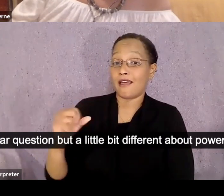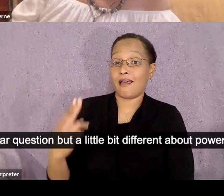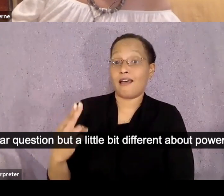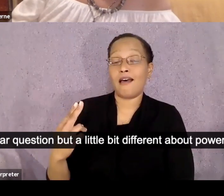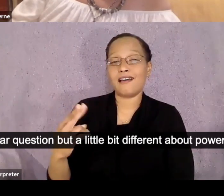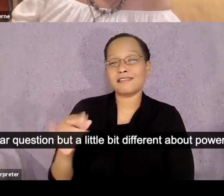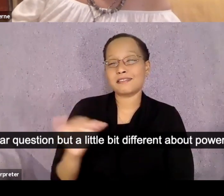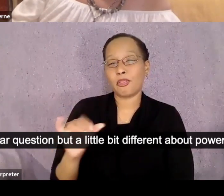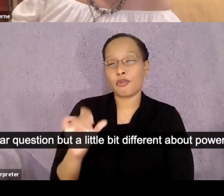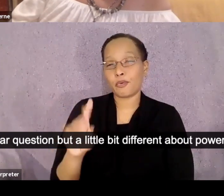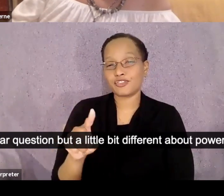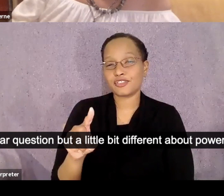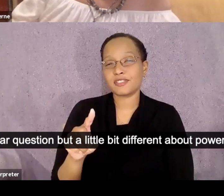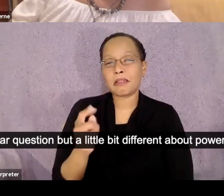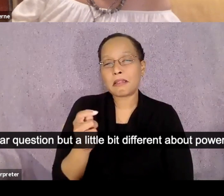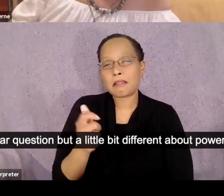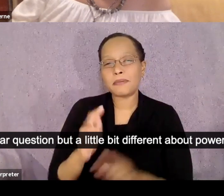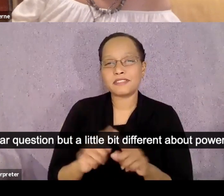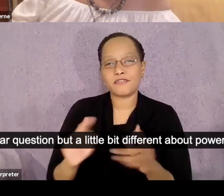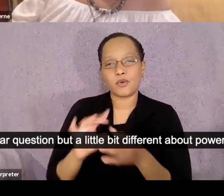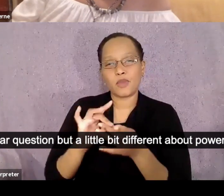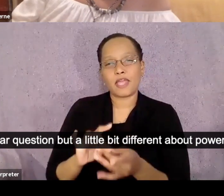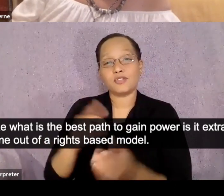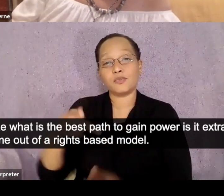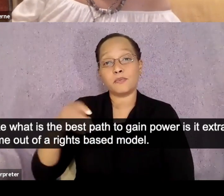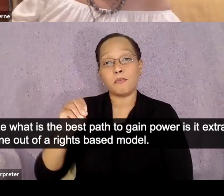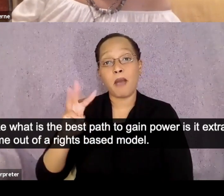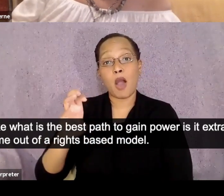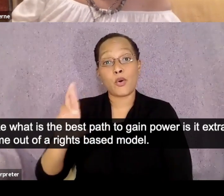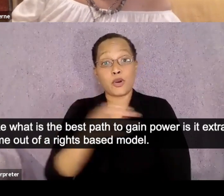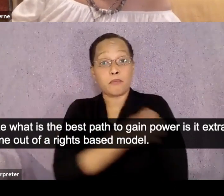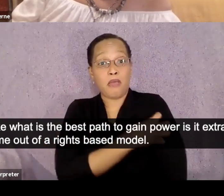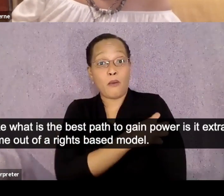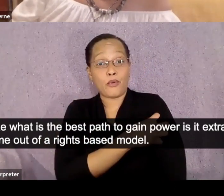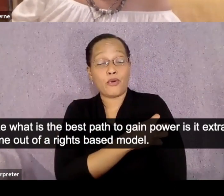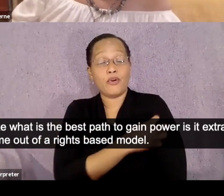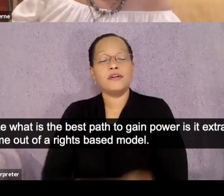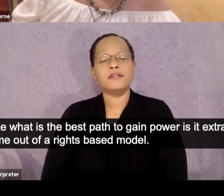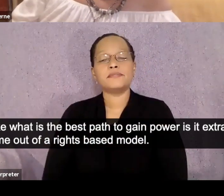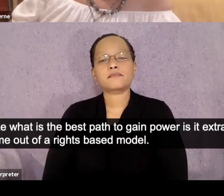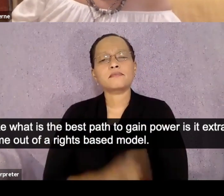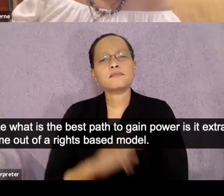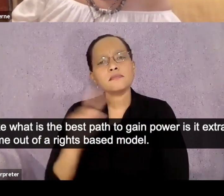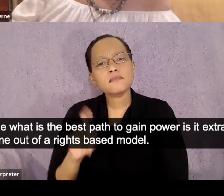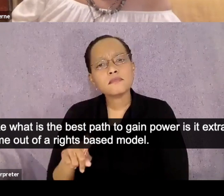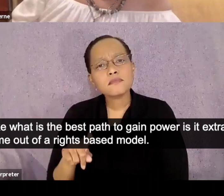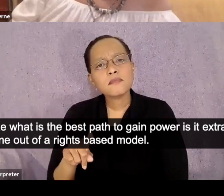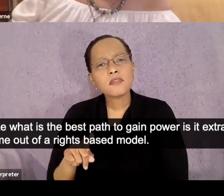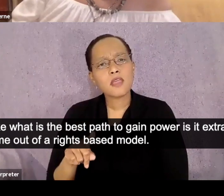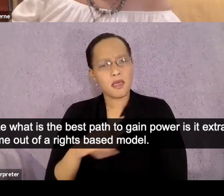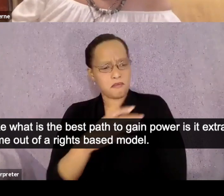similar question, but a little bit different about power. And it's about like, where do we gain